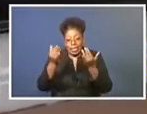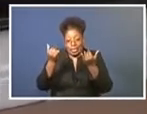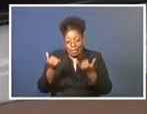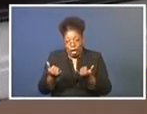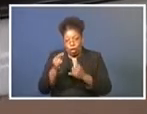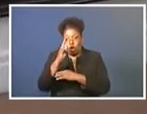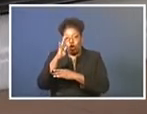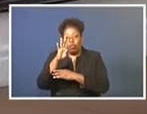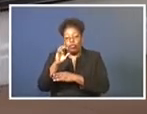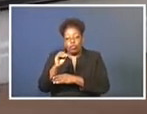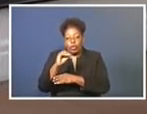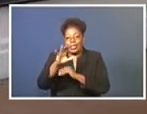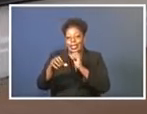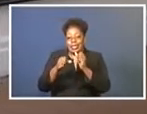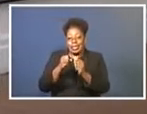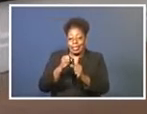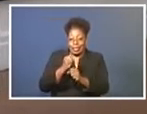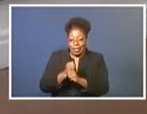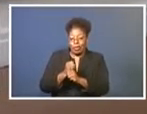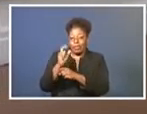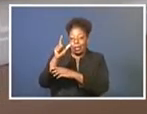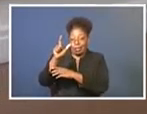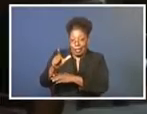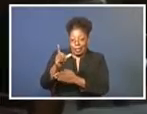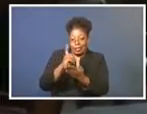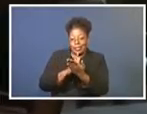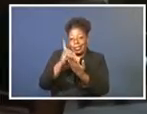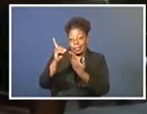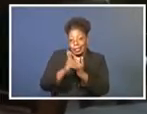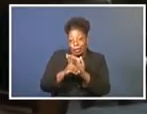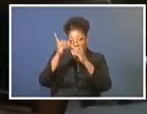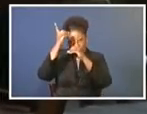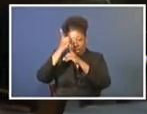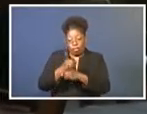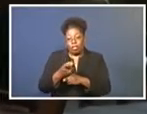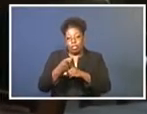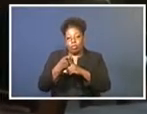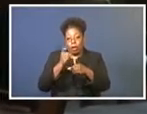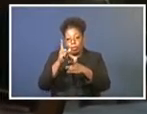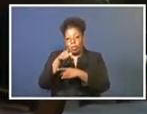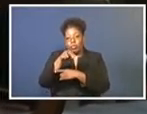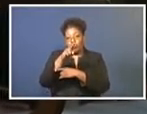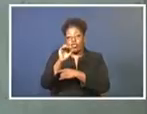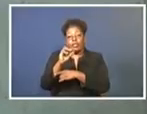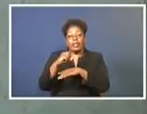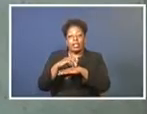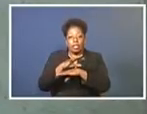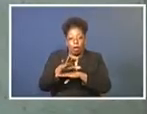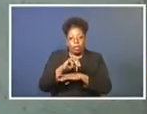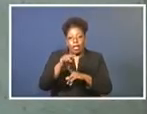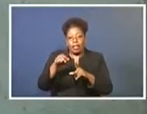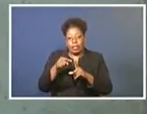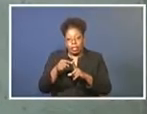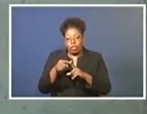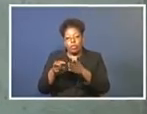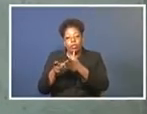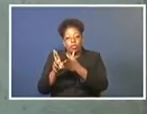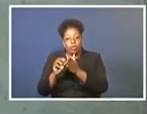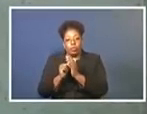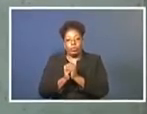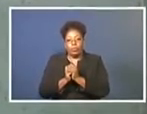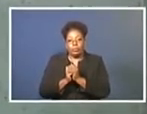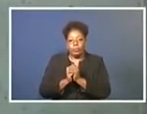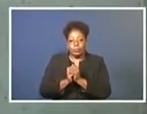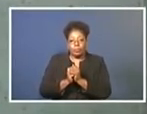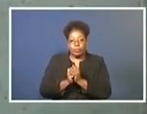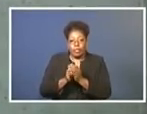almost 40 years later, thanks to a December decision handed down by the Privy Council, this could be revised. And